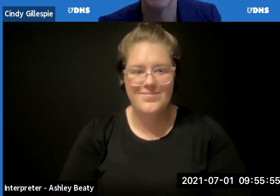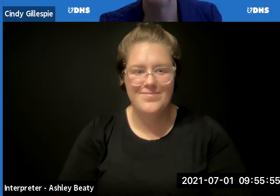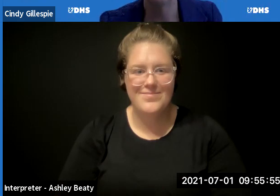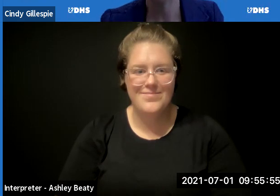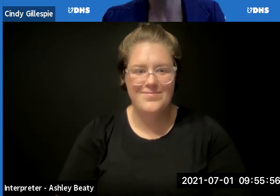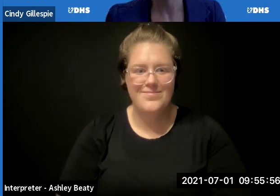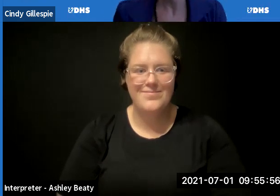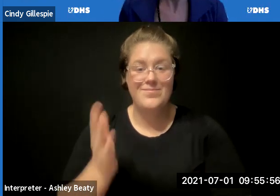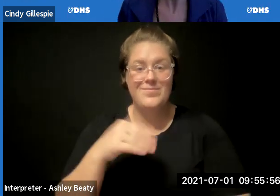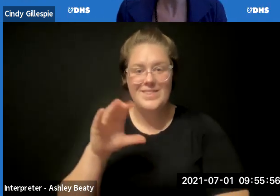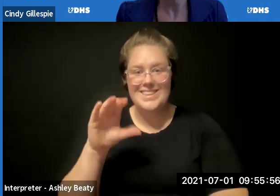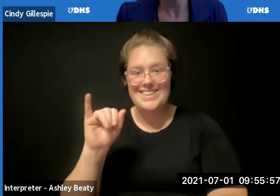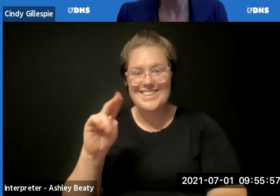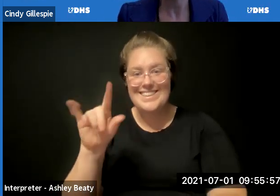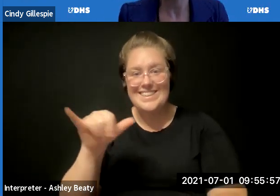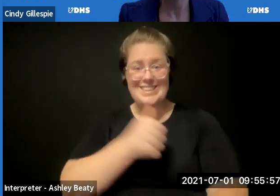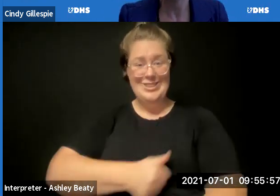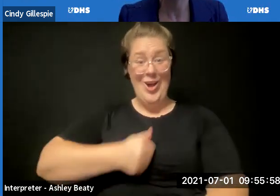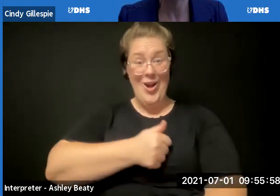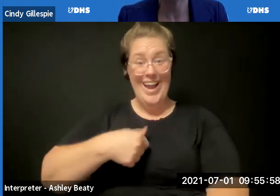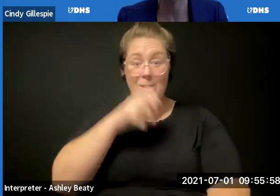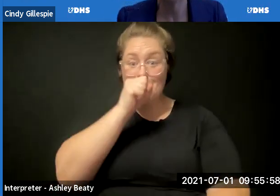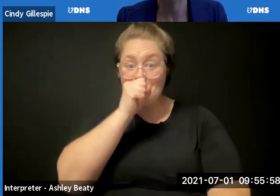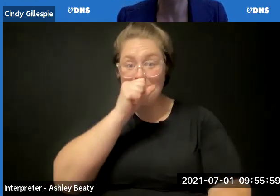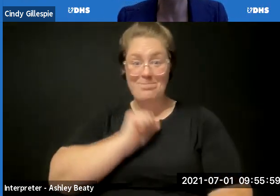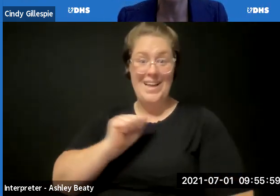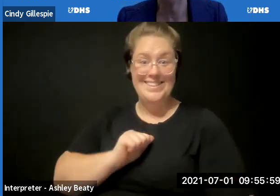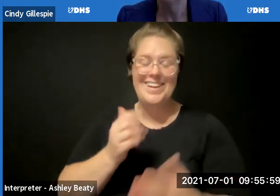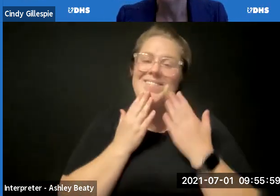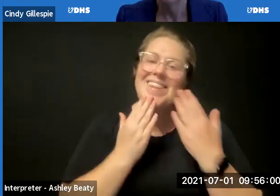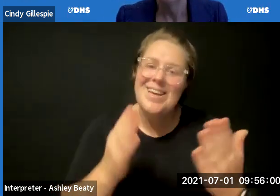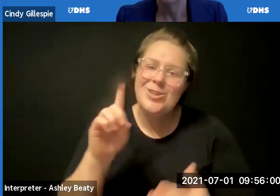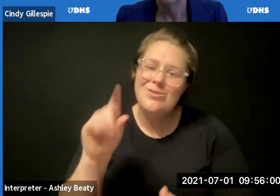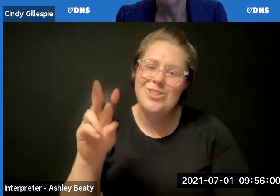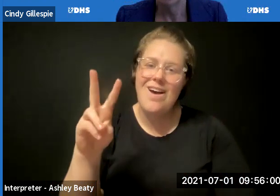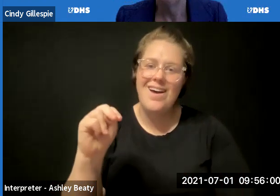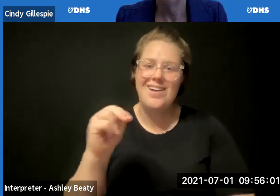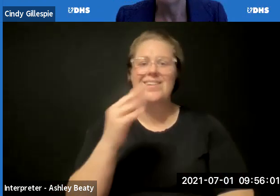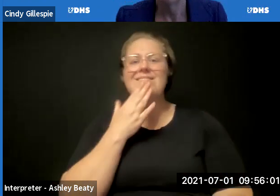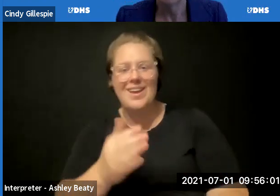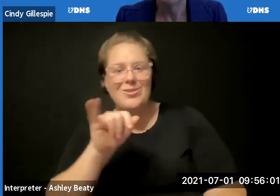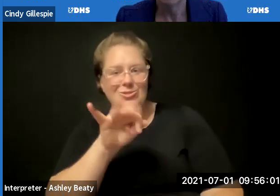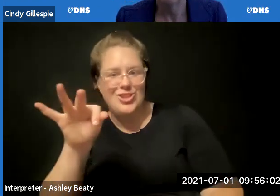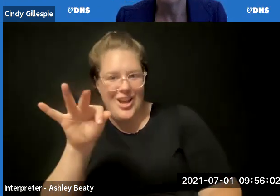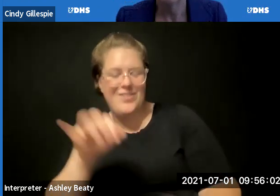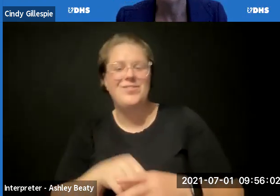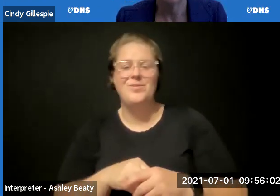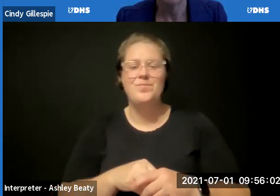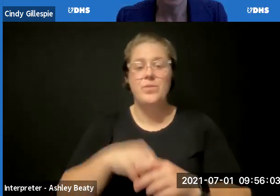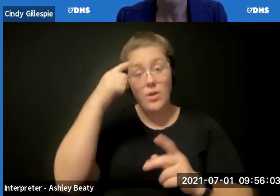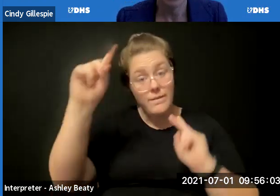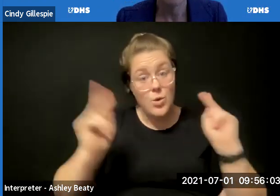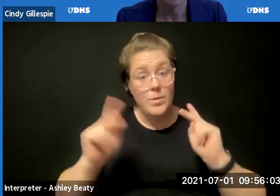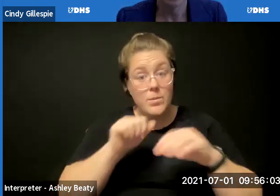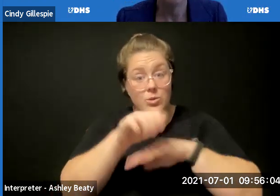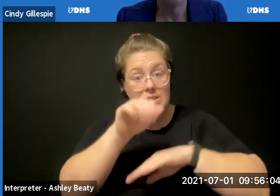Sorry, I had muted myself. Thank you, Dawn, and thank you, Jeff, very much. For those of you who sent questions in the